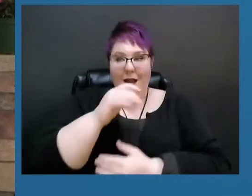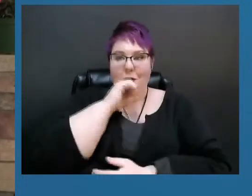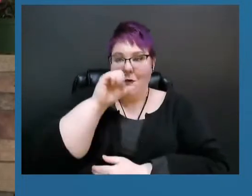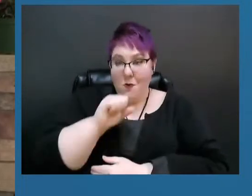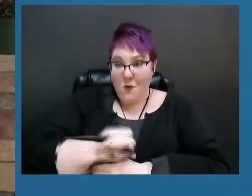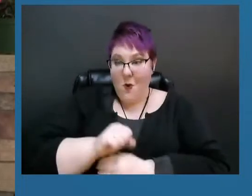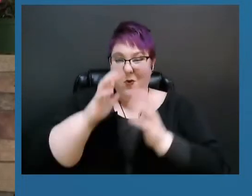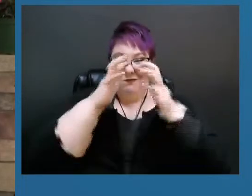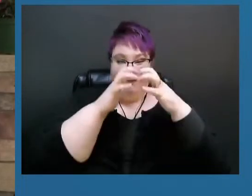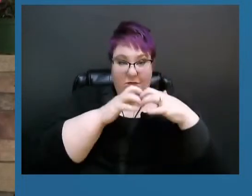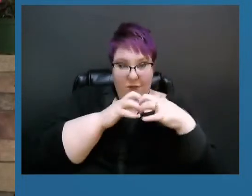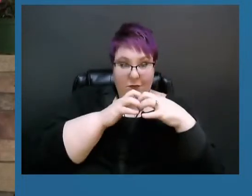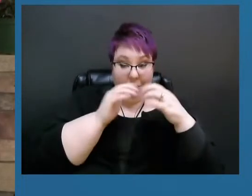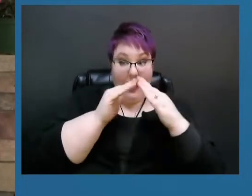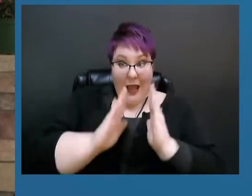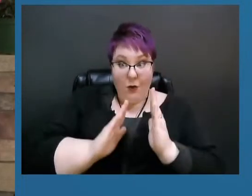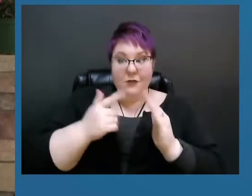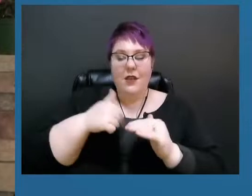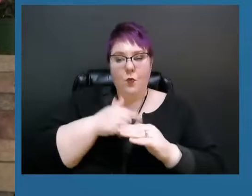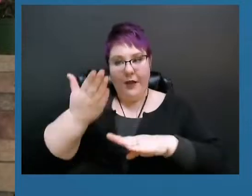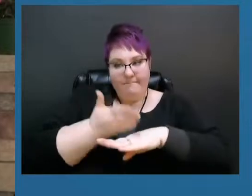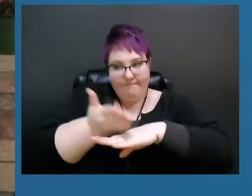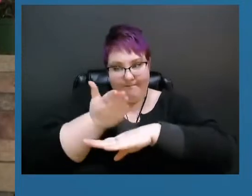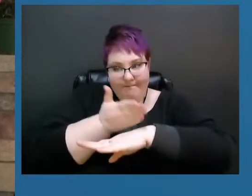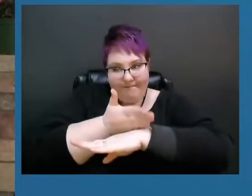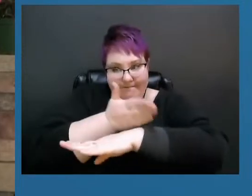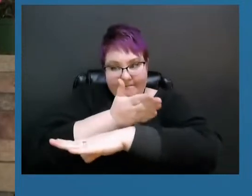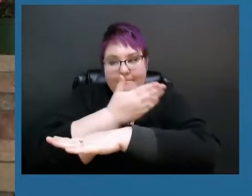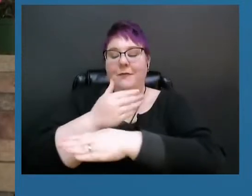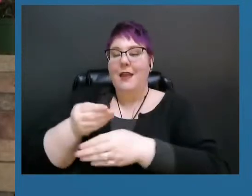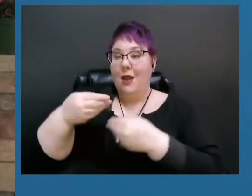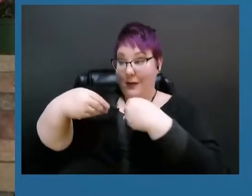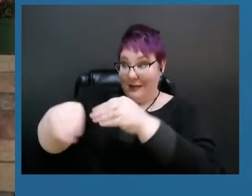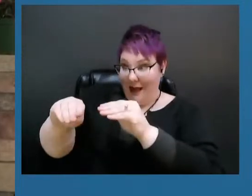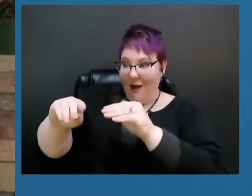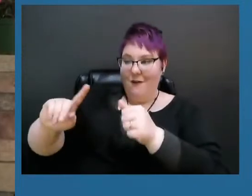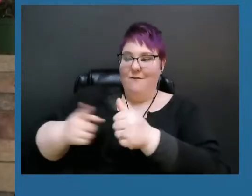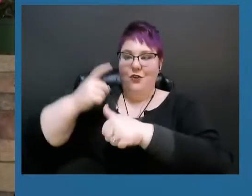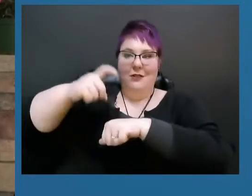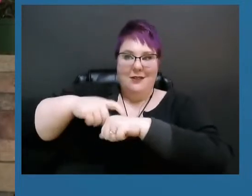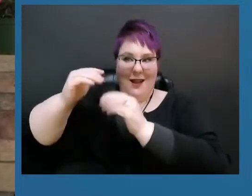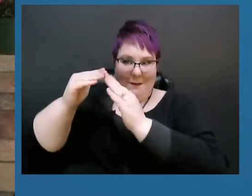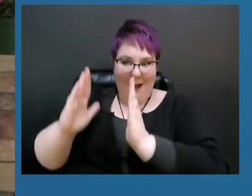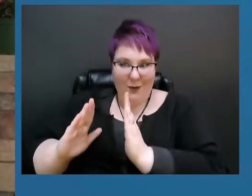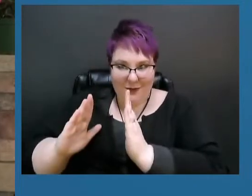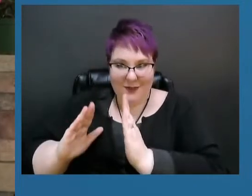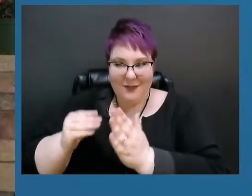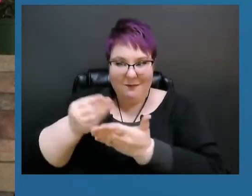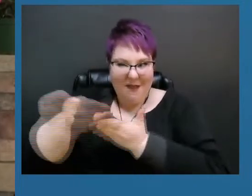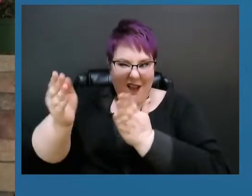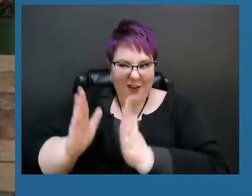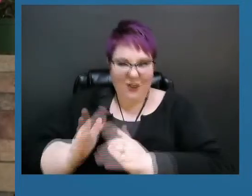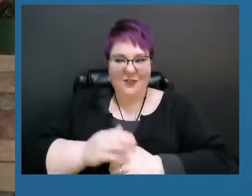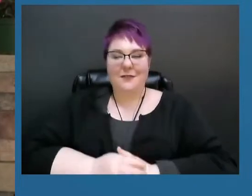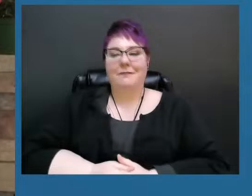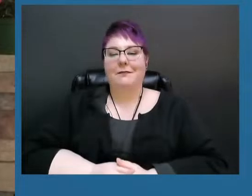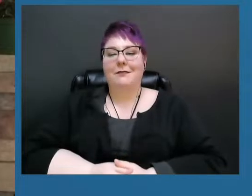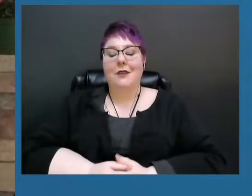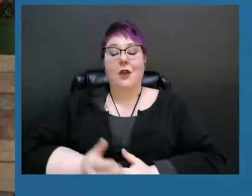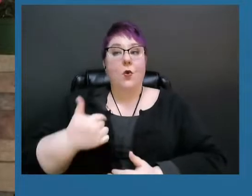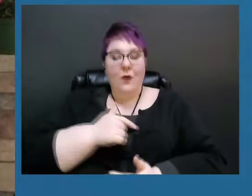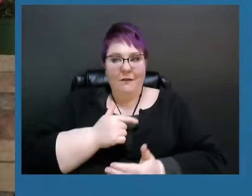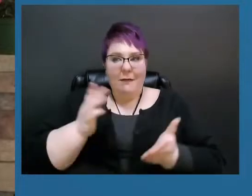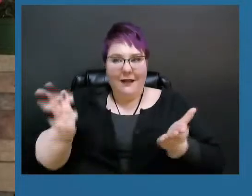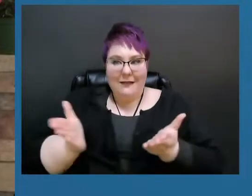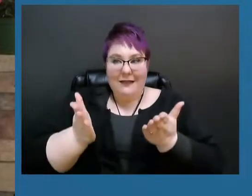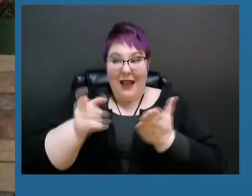and we rehab them to a very high standard, and then we sell them to first-time home buyers at a set price. And we have been increasingly pushed to the private